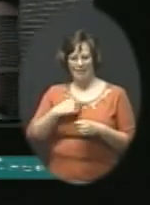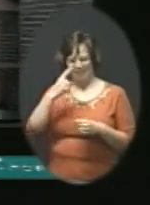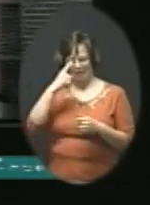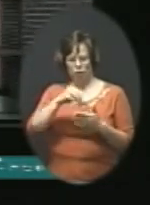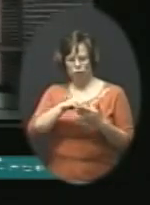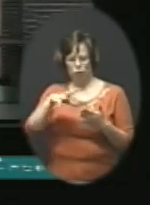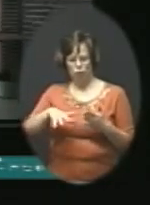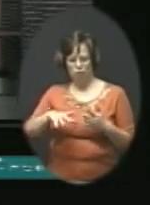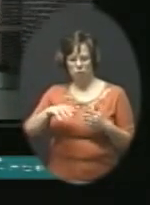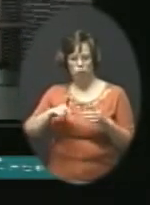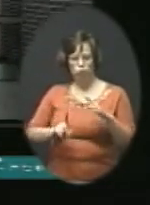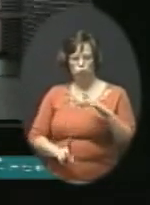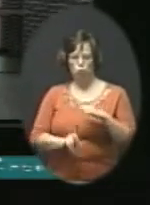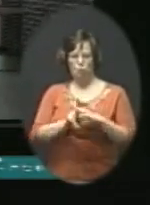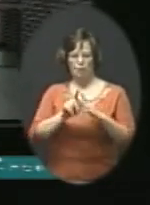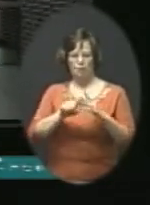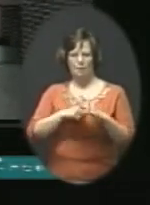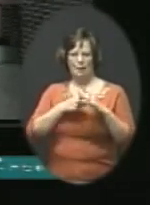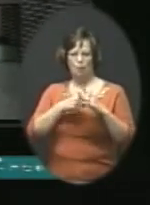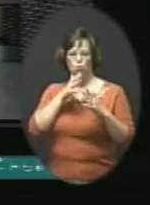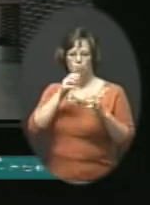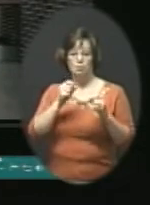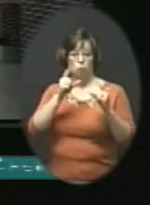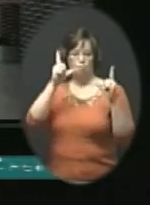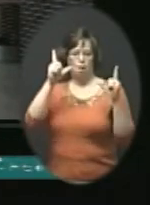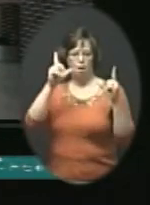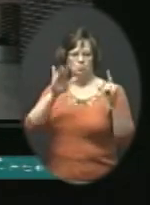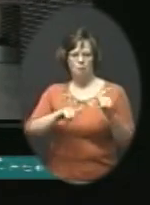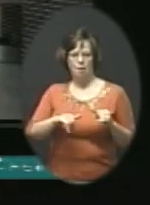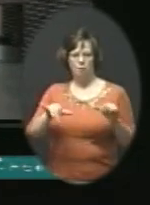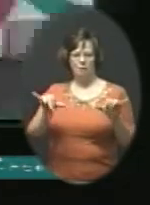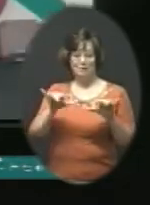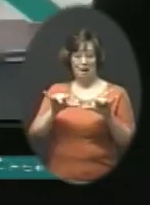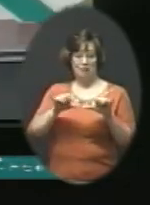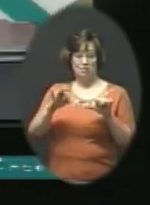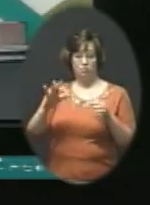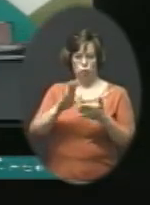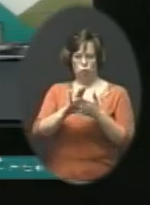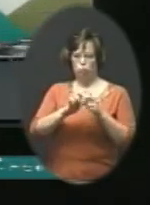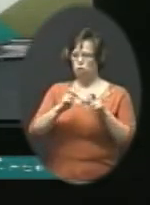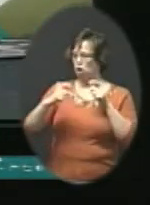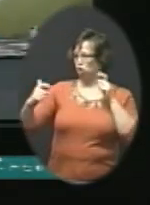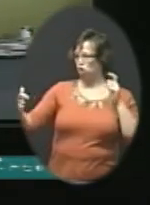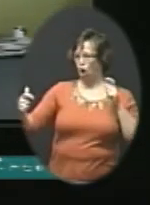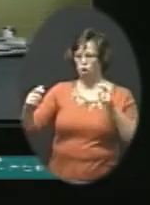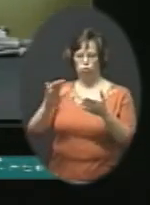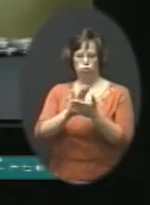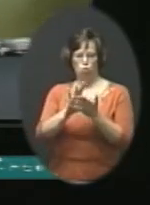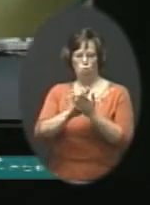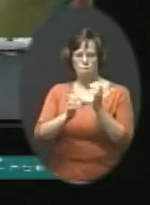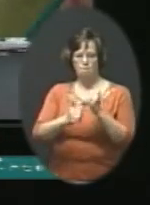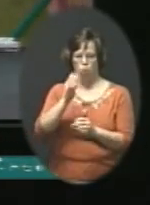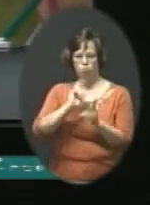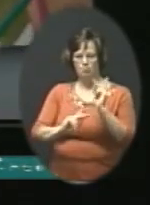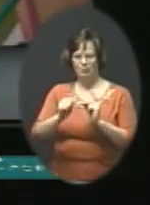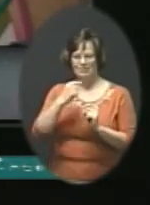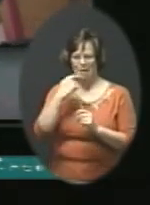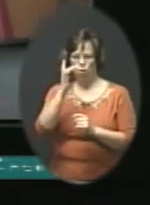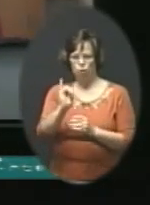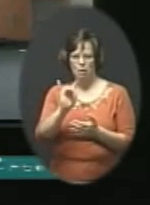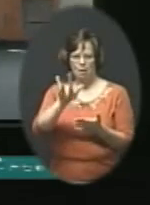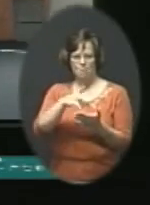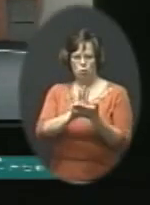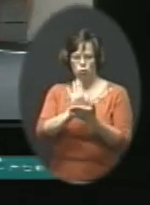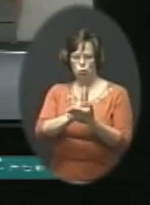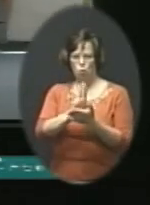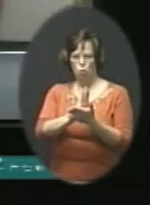at the very beginning will be surprised by the size of the school. It's a very large school. Most people say it looks more like a middle school